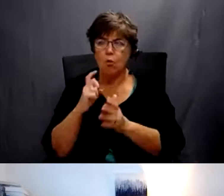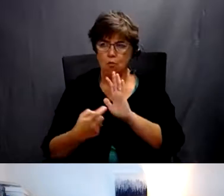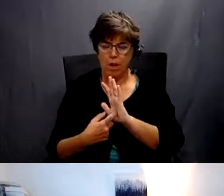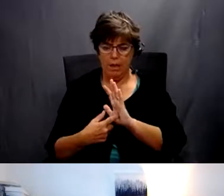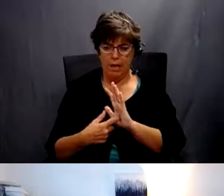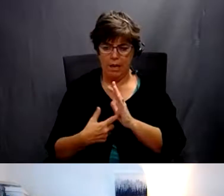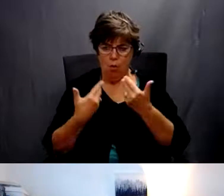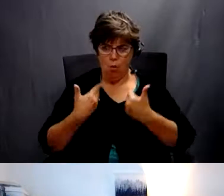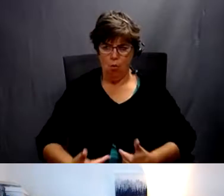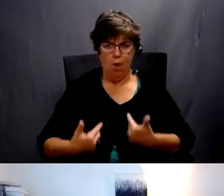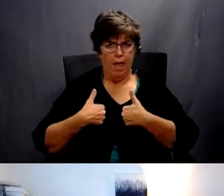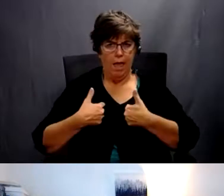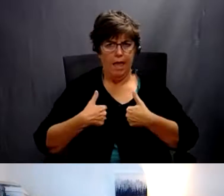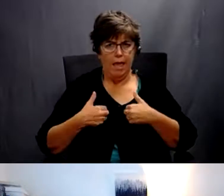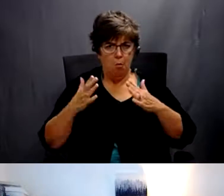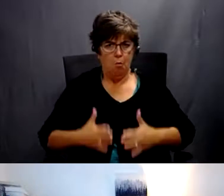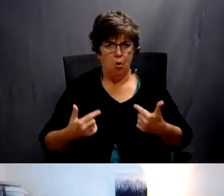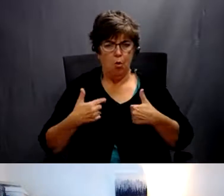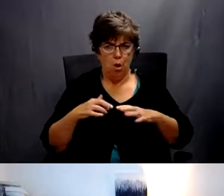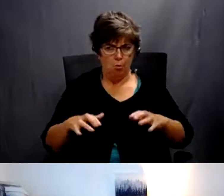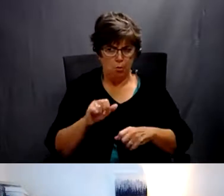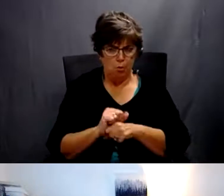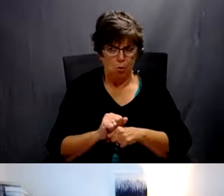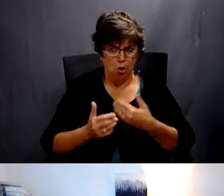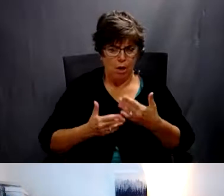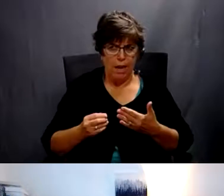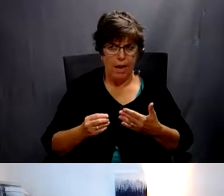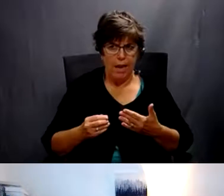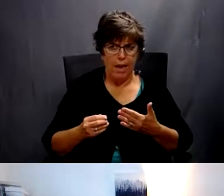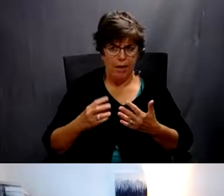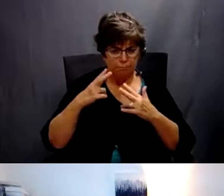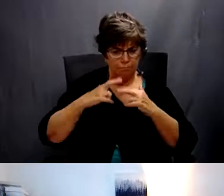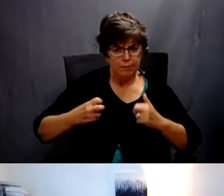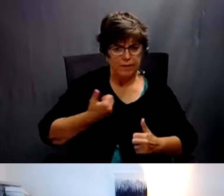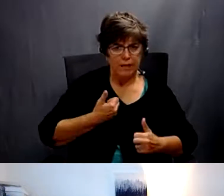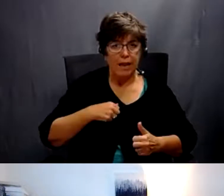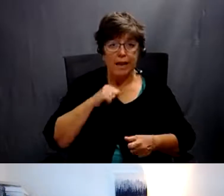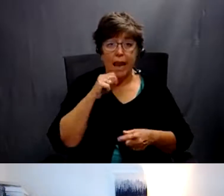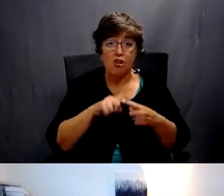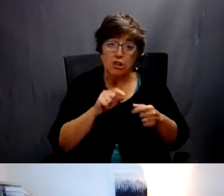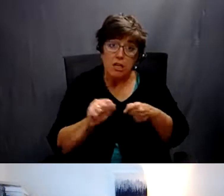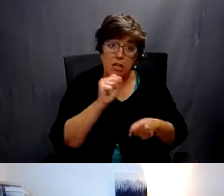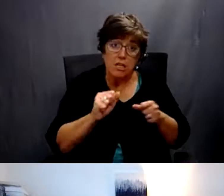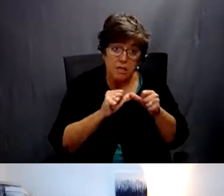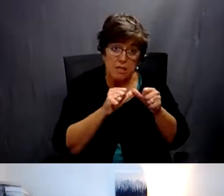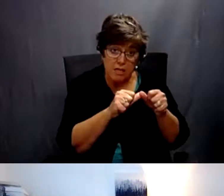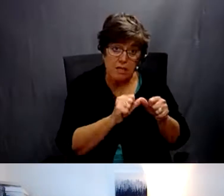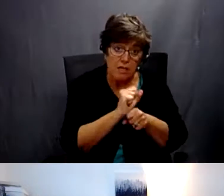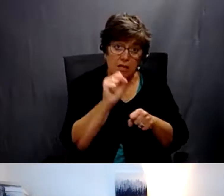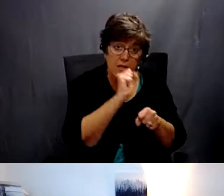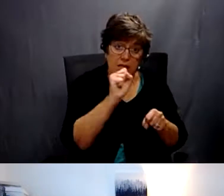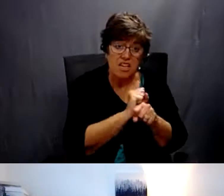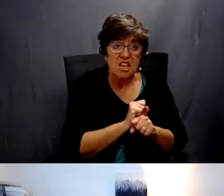recognizing who I am and what I'm doing, and not that grind culture of go out there and get it and